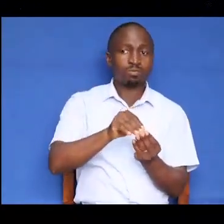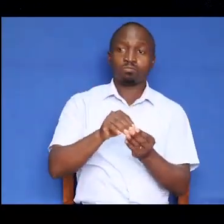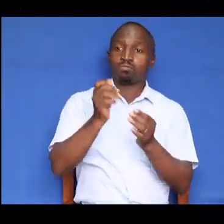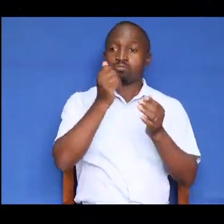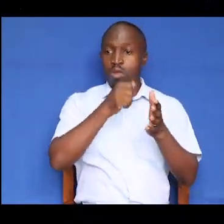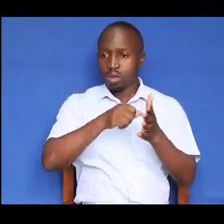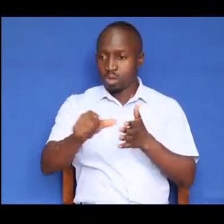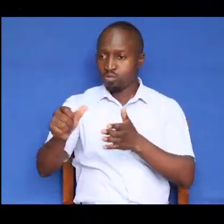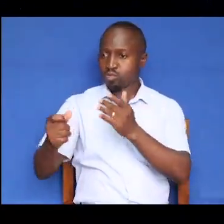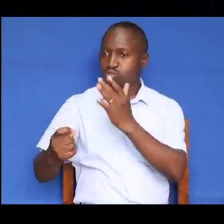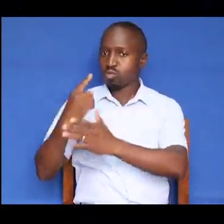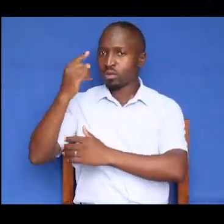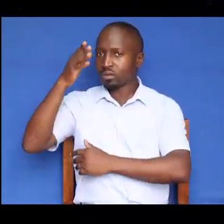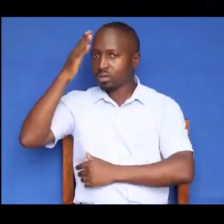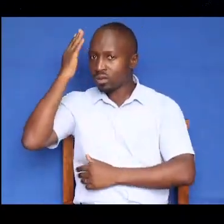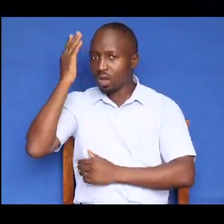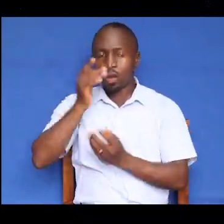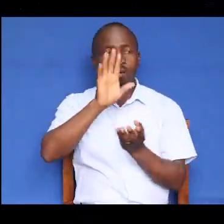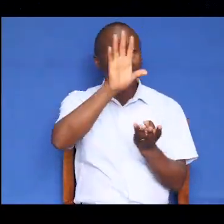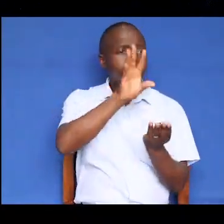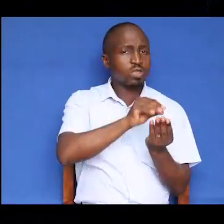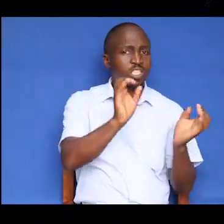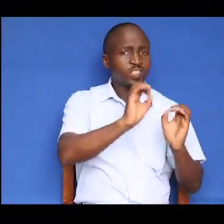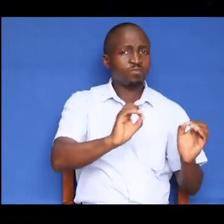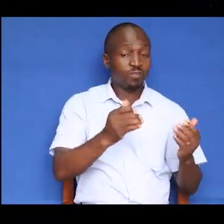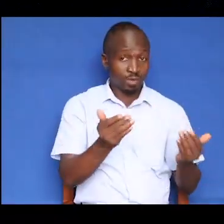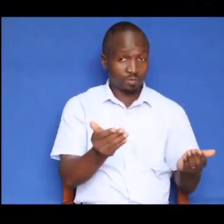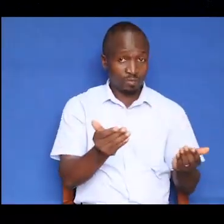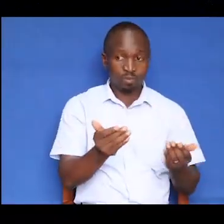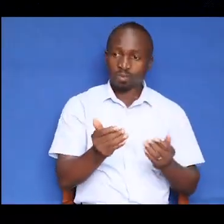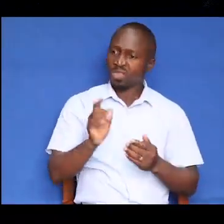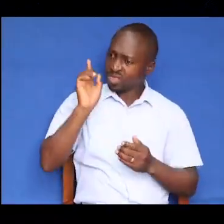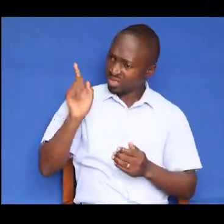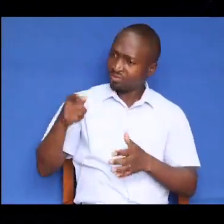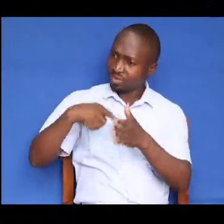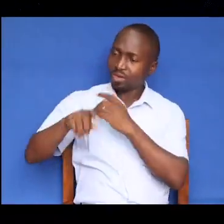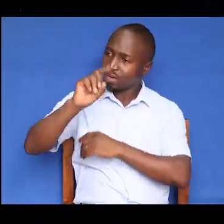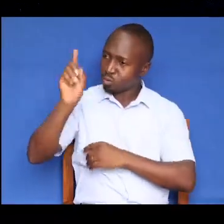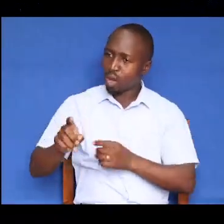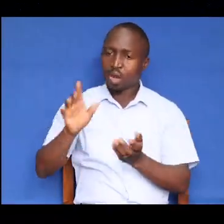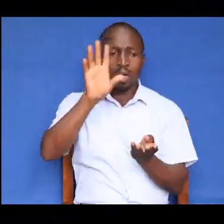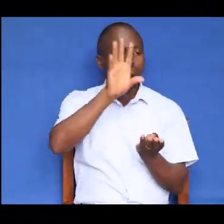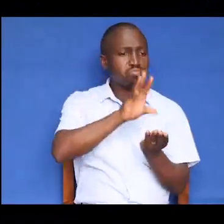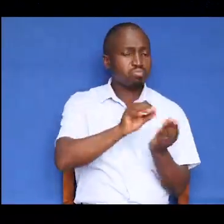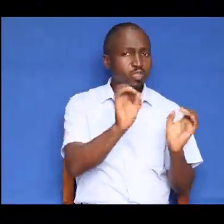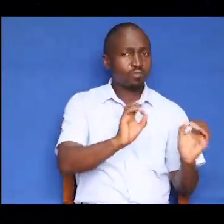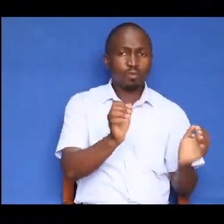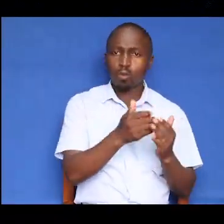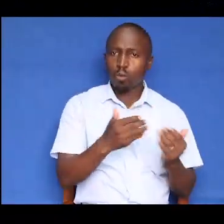transfer payment is not added while it's there in our question?